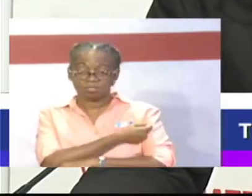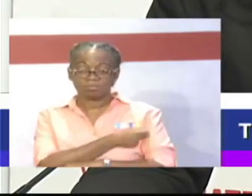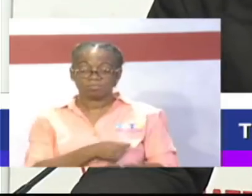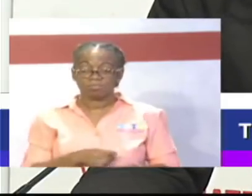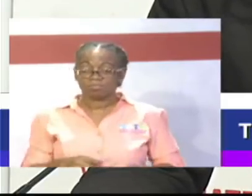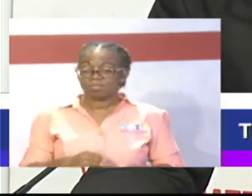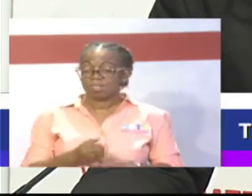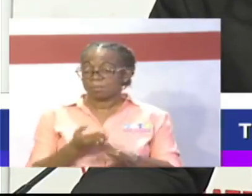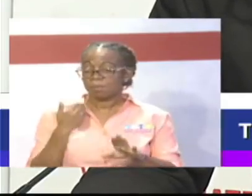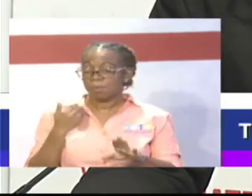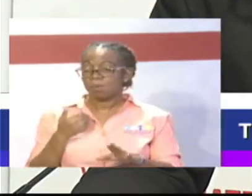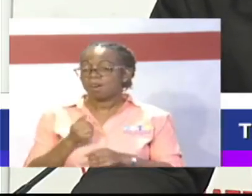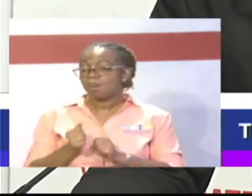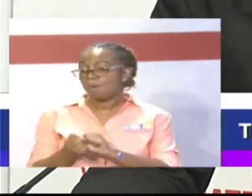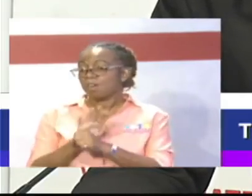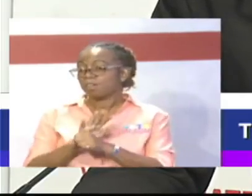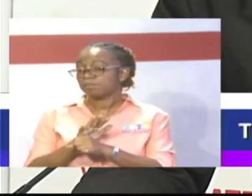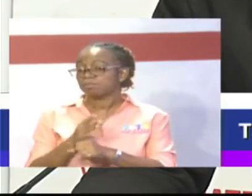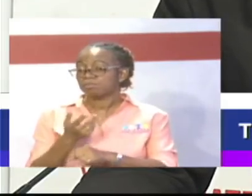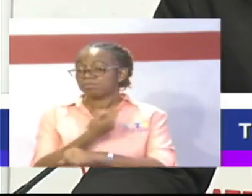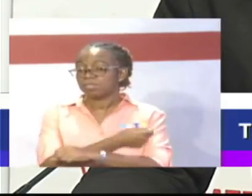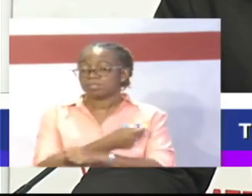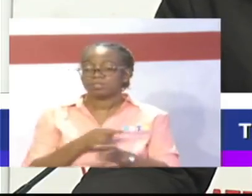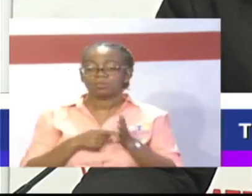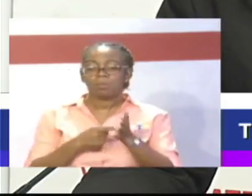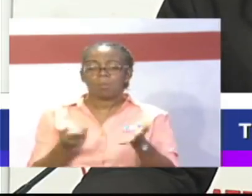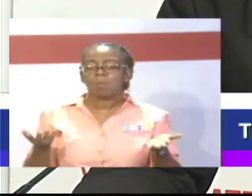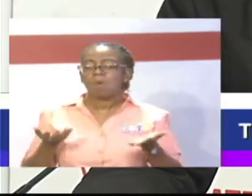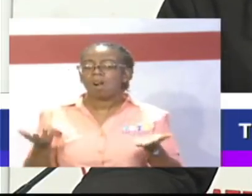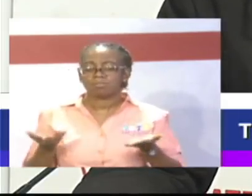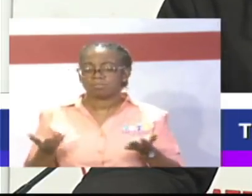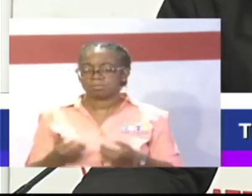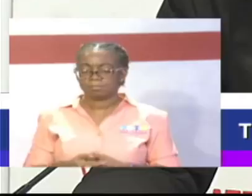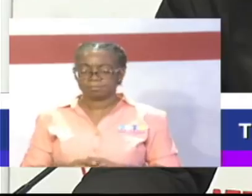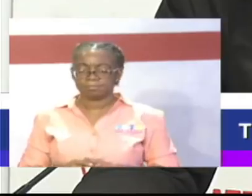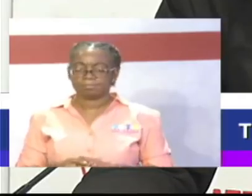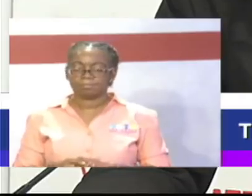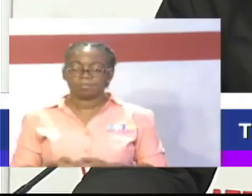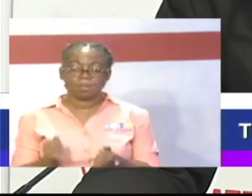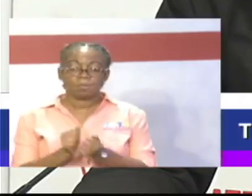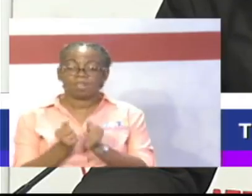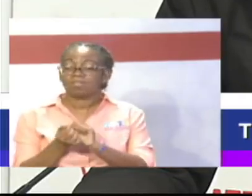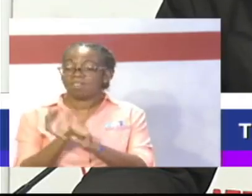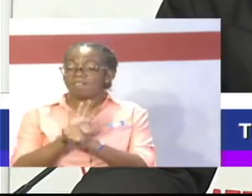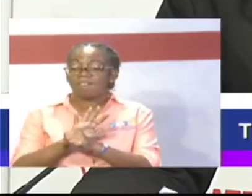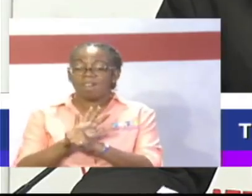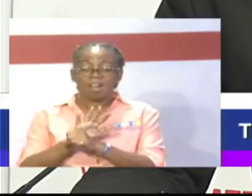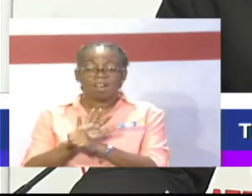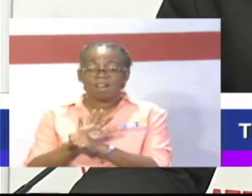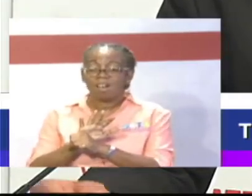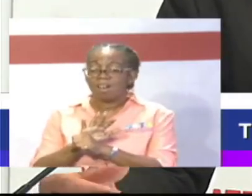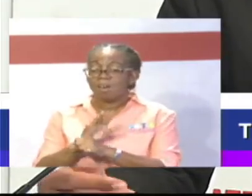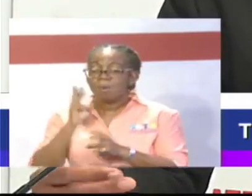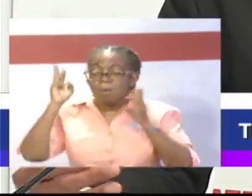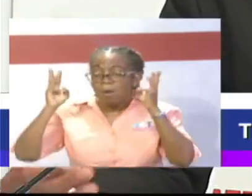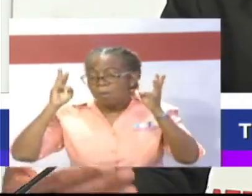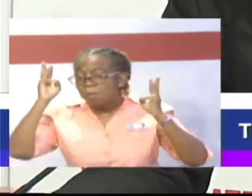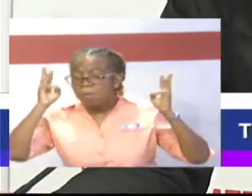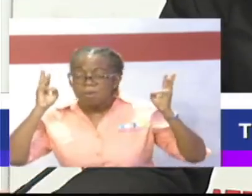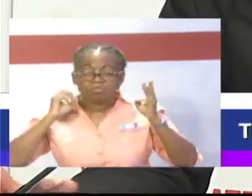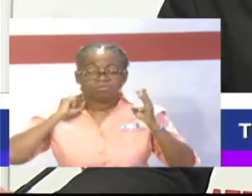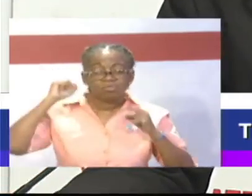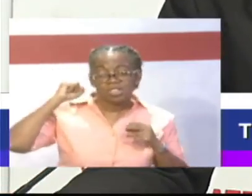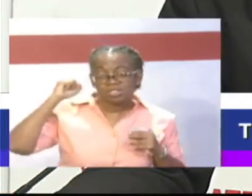published, and they have shown that just the pandemic alone is associated with effects